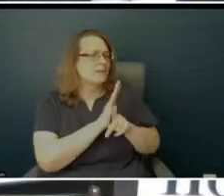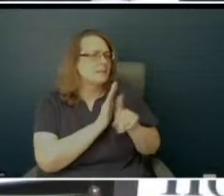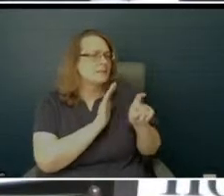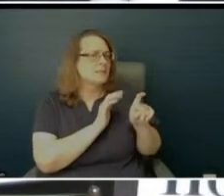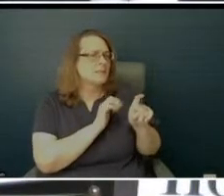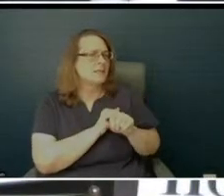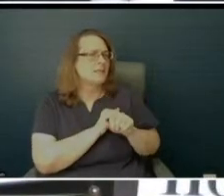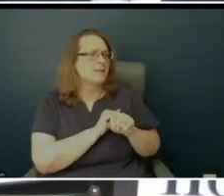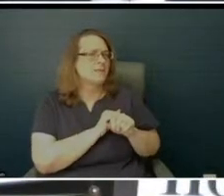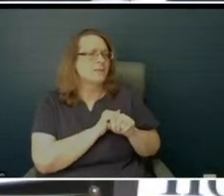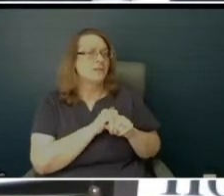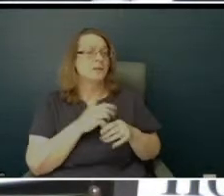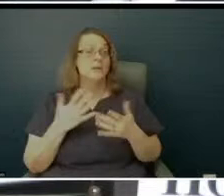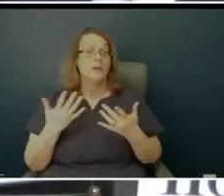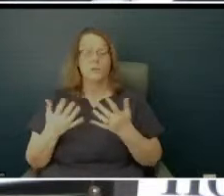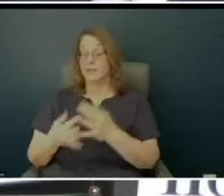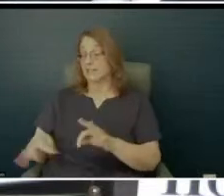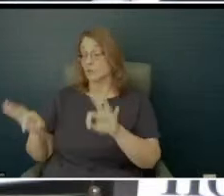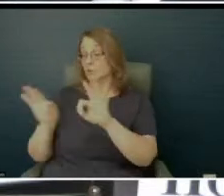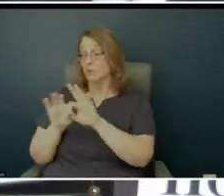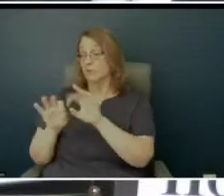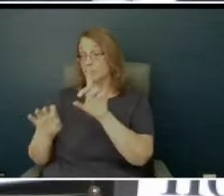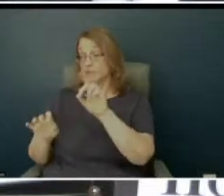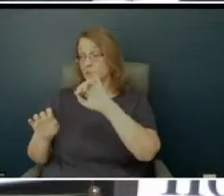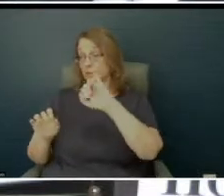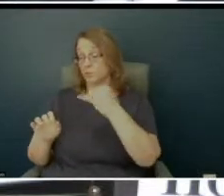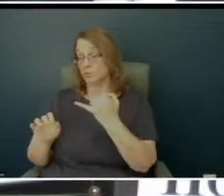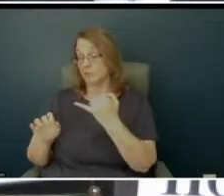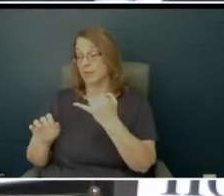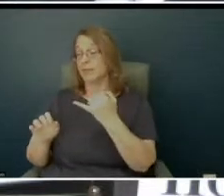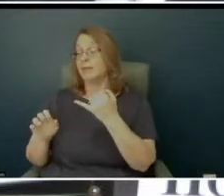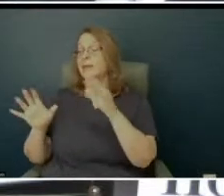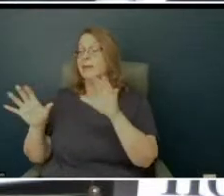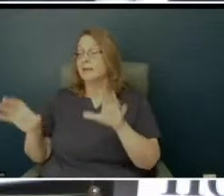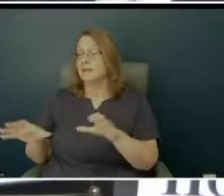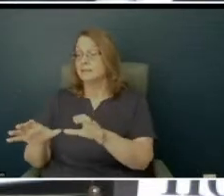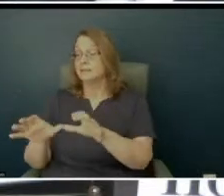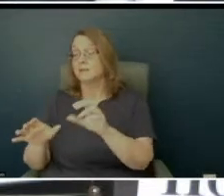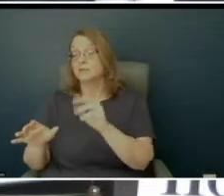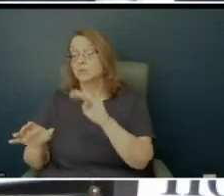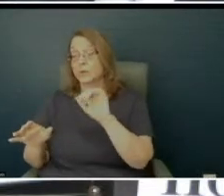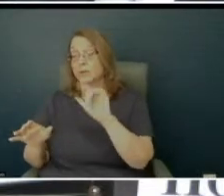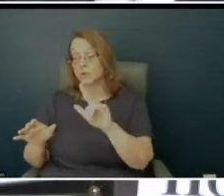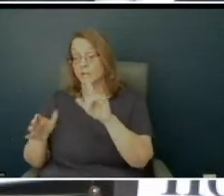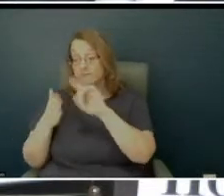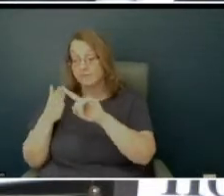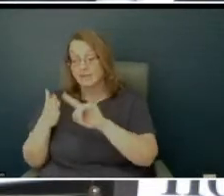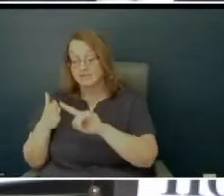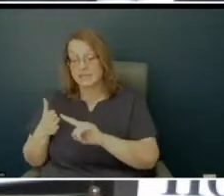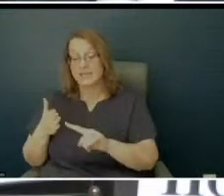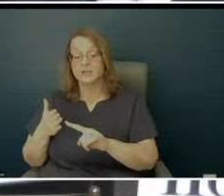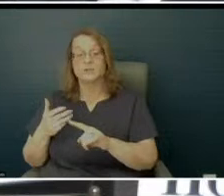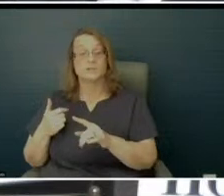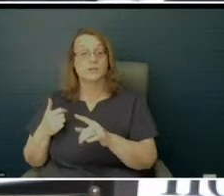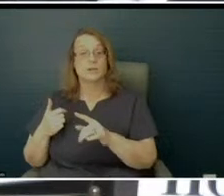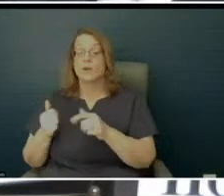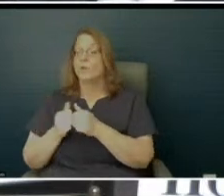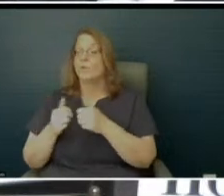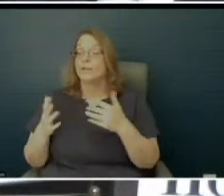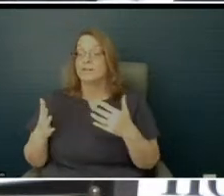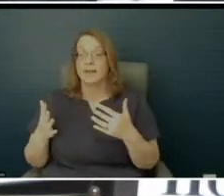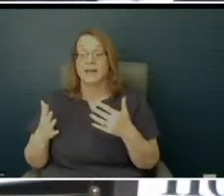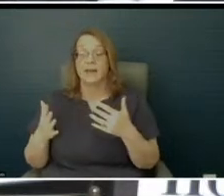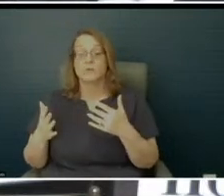Department of Justice conducts its criminal investigations free from either the reality or any appearance of political interference. And